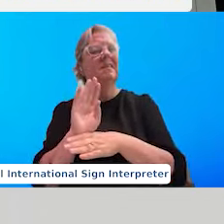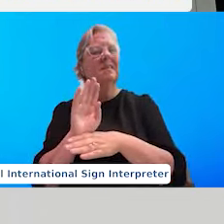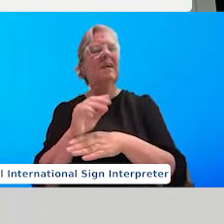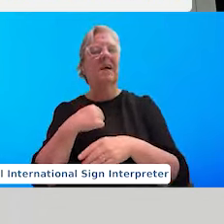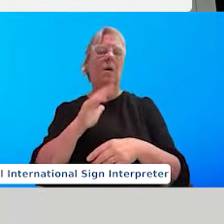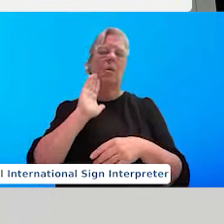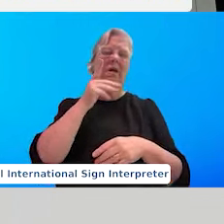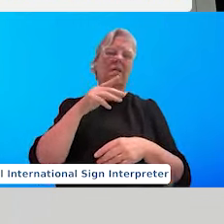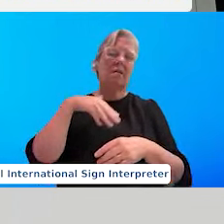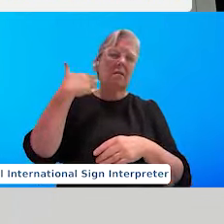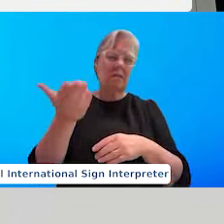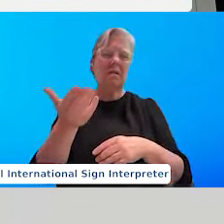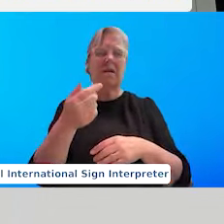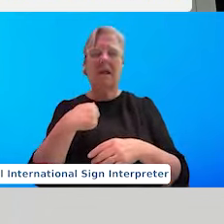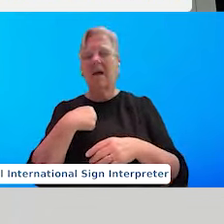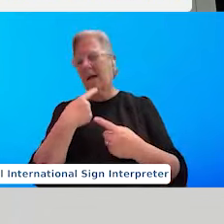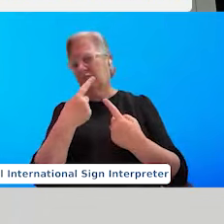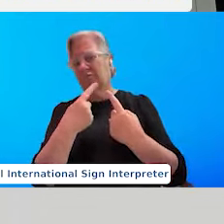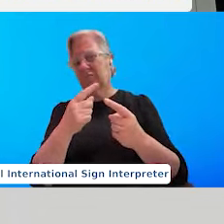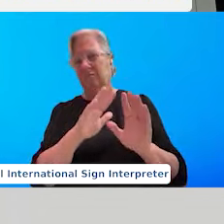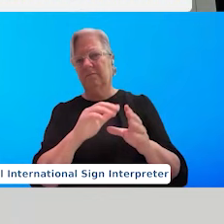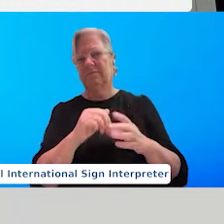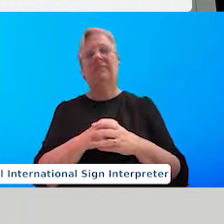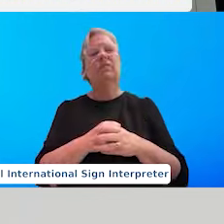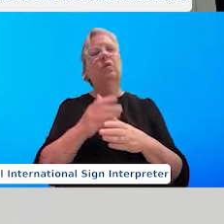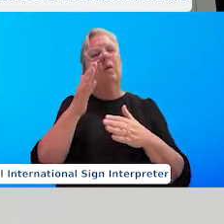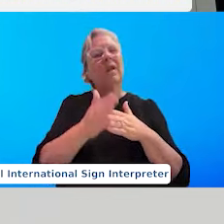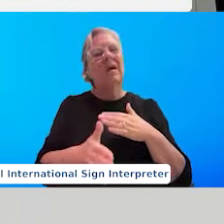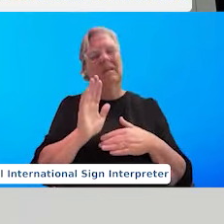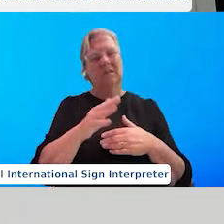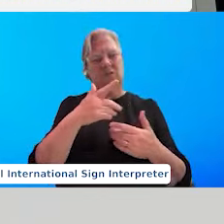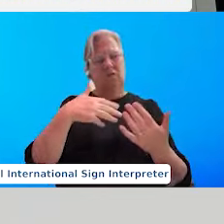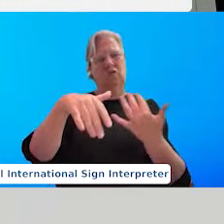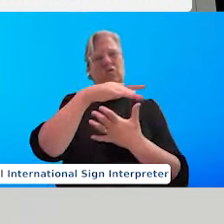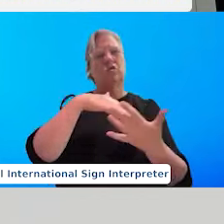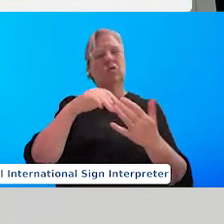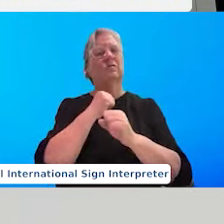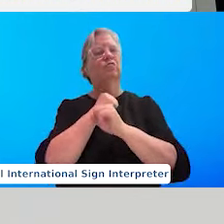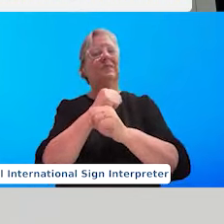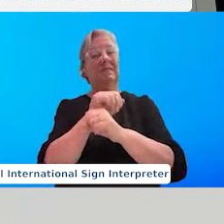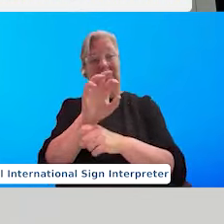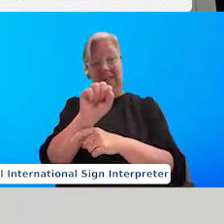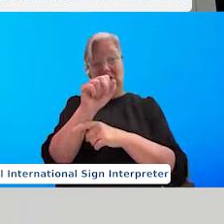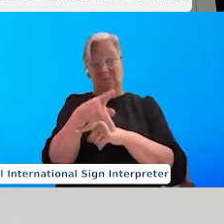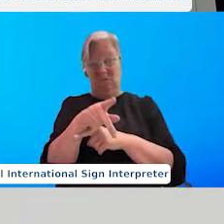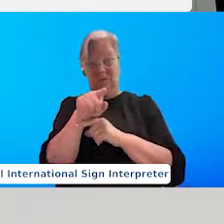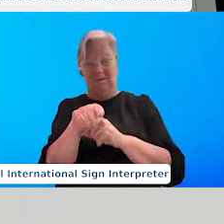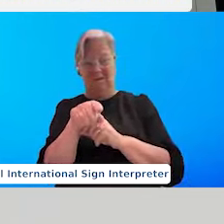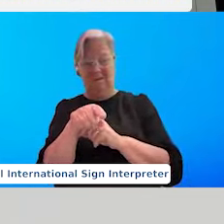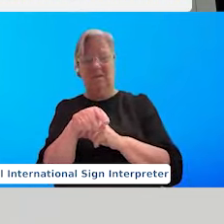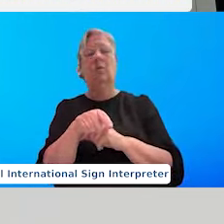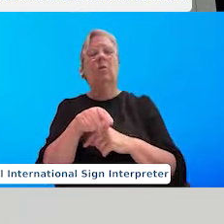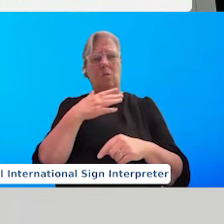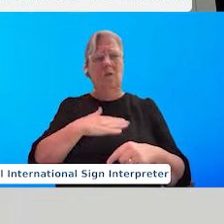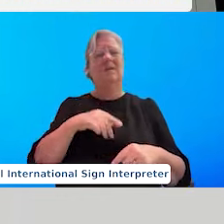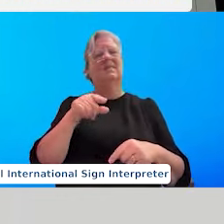to be hired, right? They want to work independent. They want to work like on their own. They